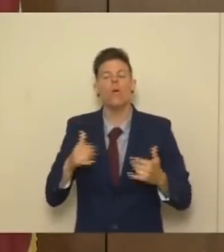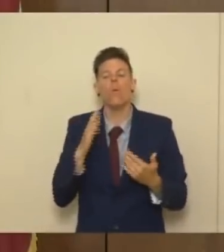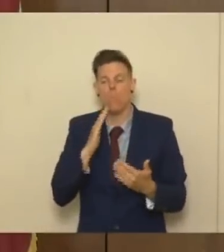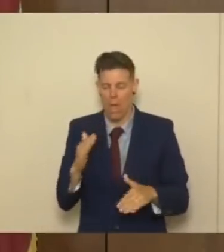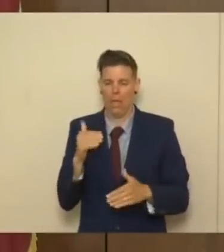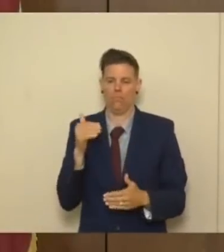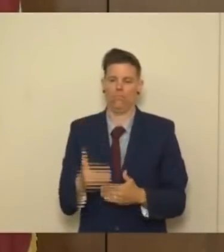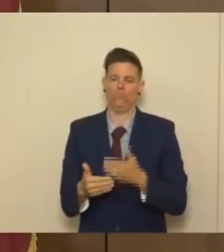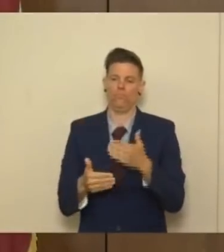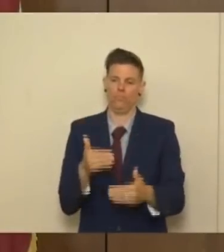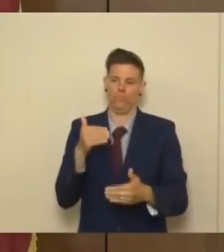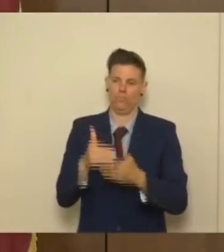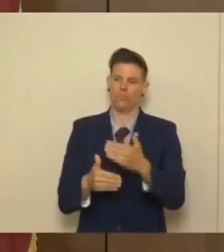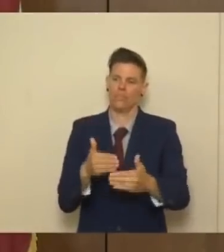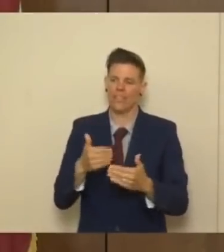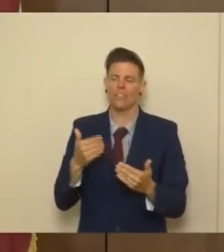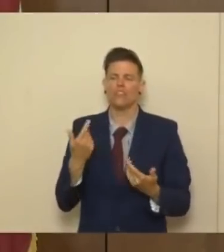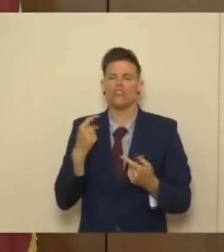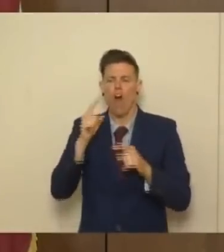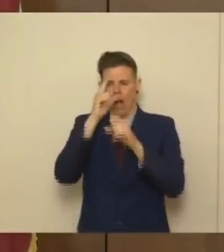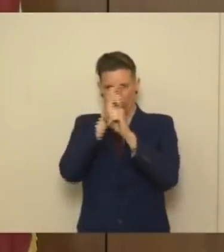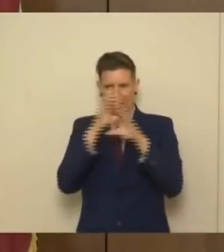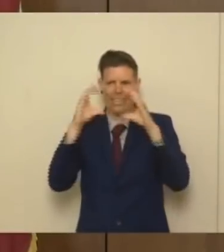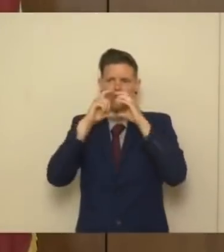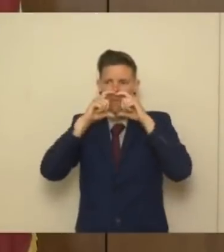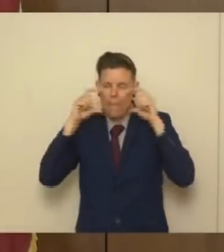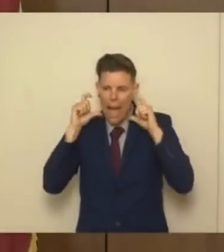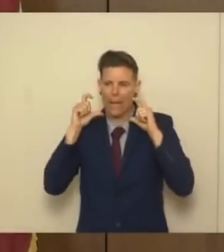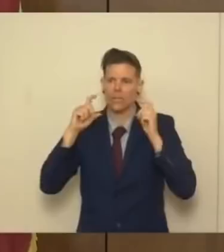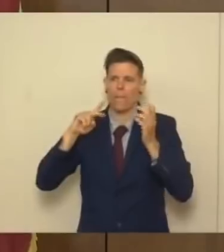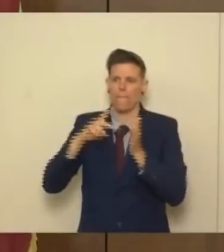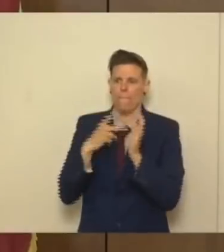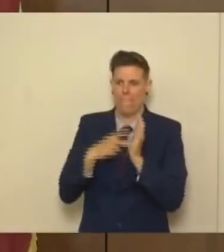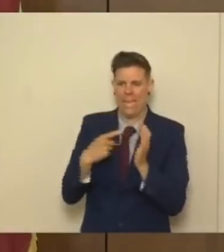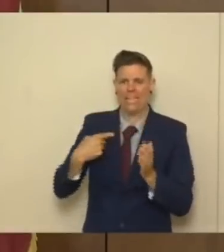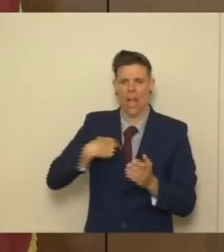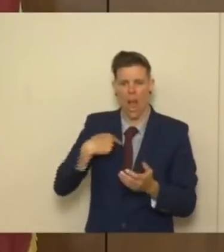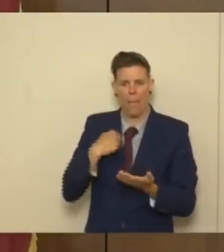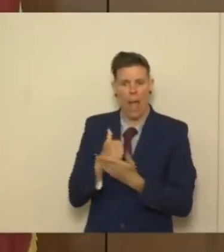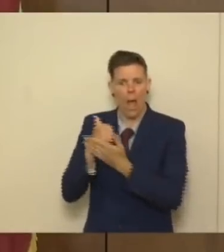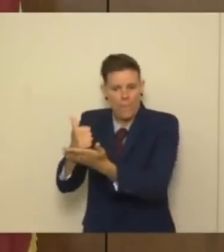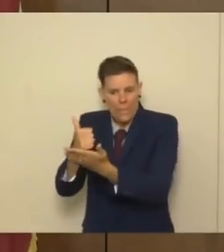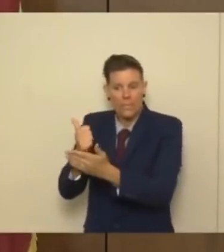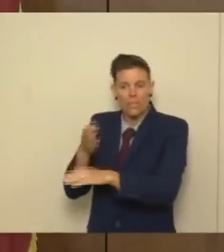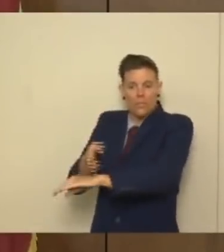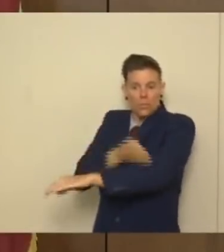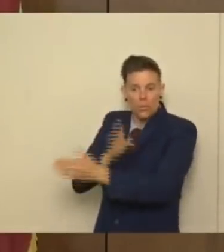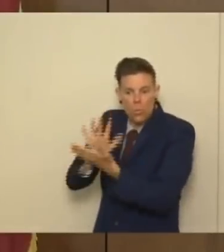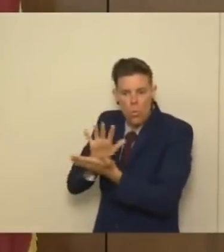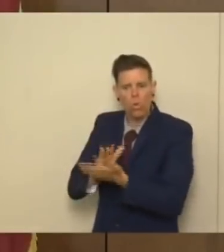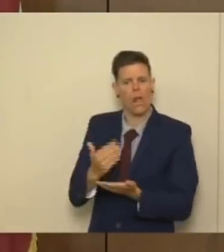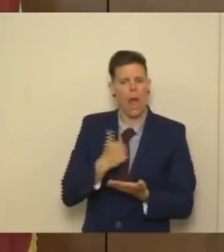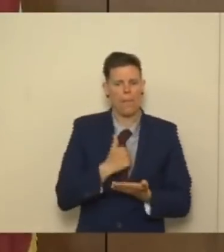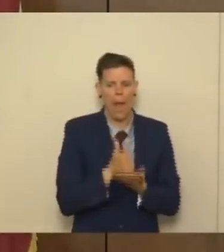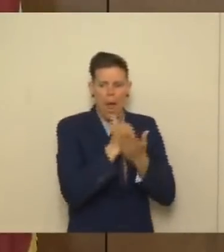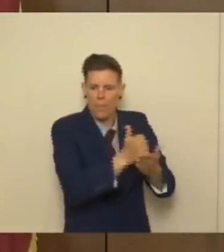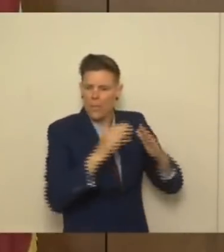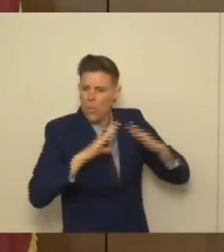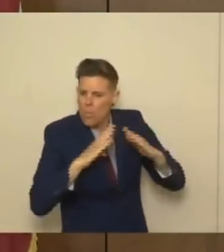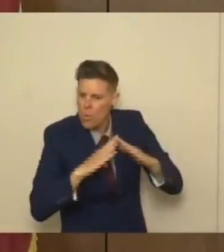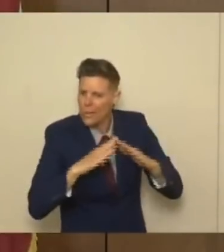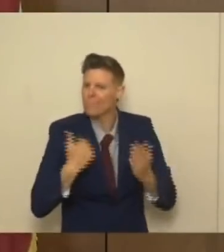economy open. If you want those protections and freedoms and that independence, this is the ticket to doing